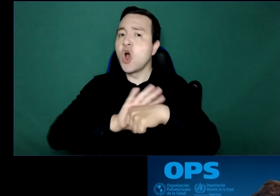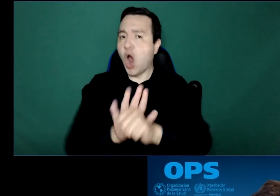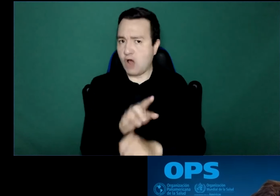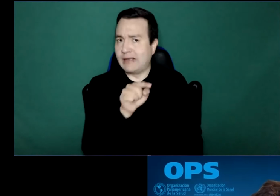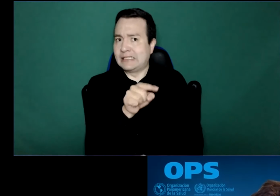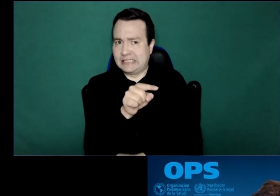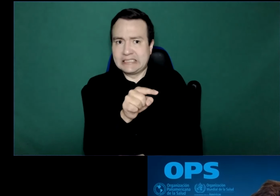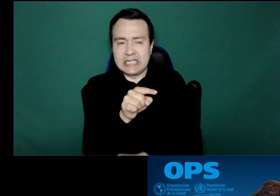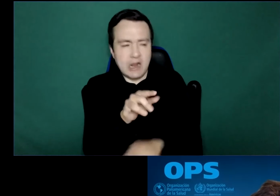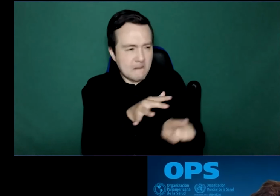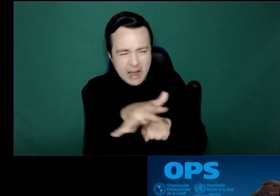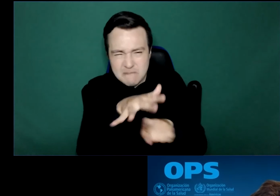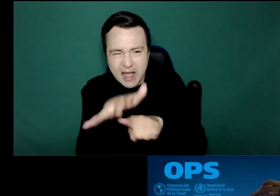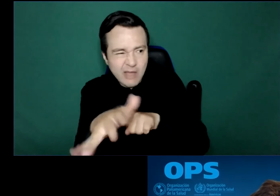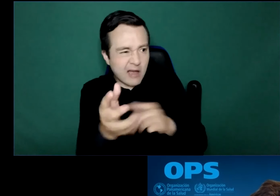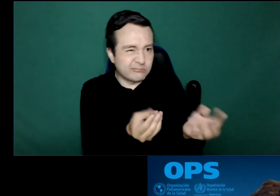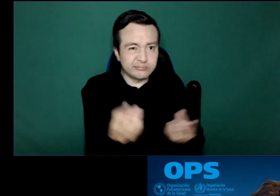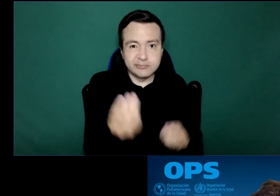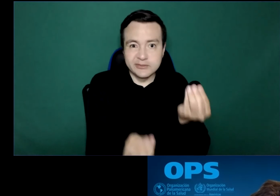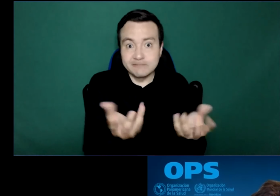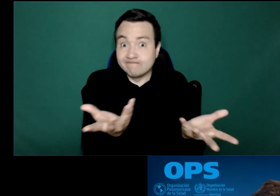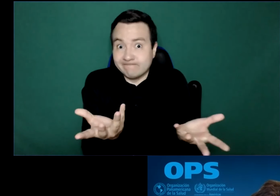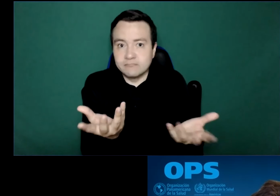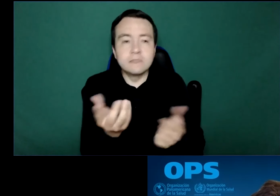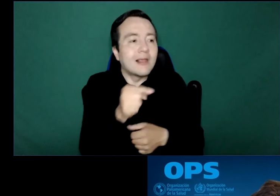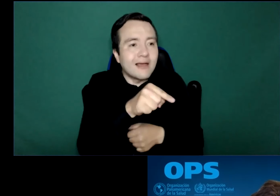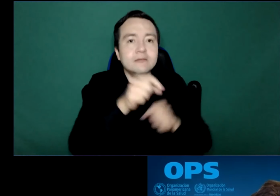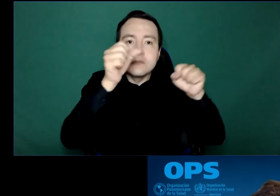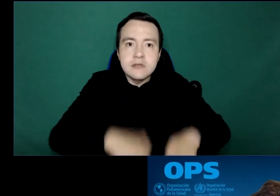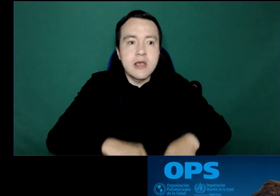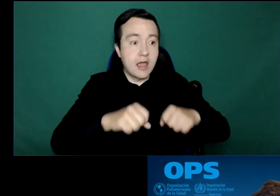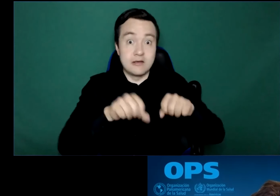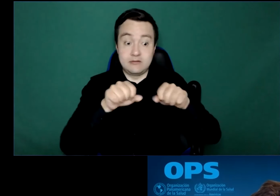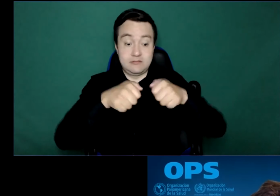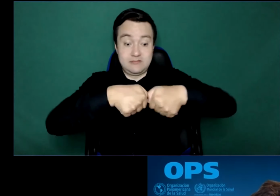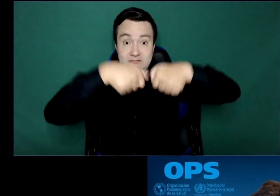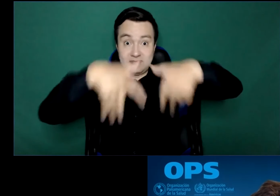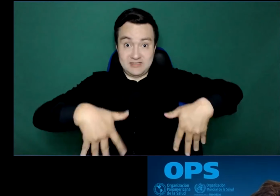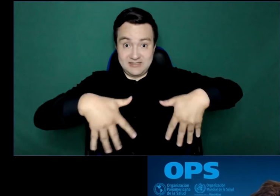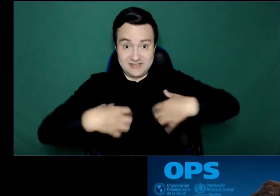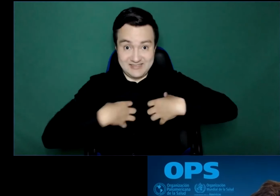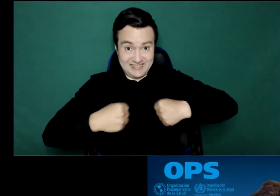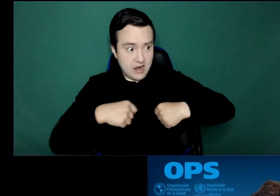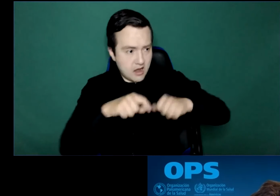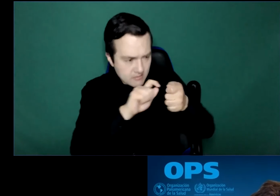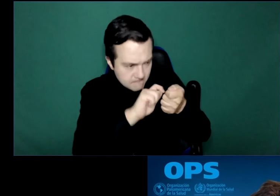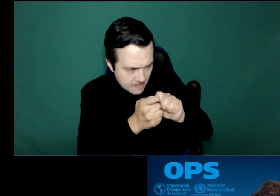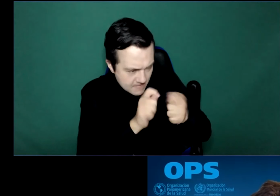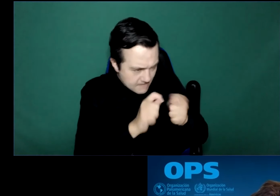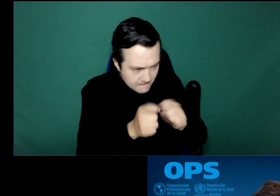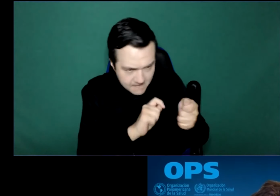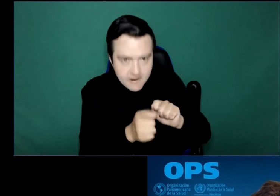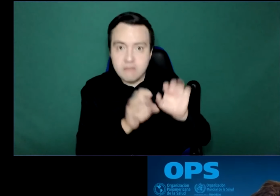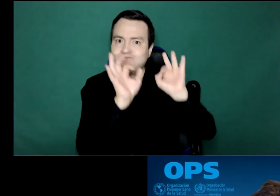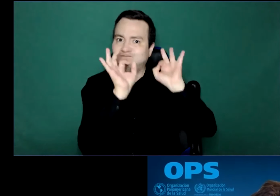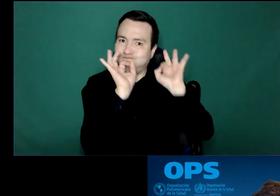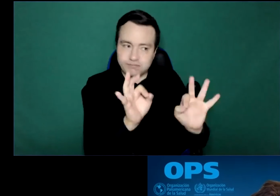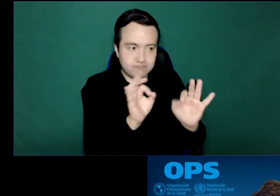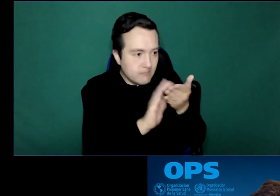COVID-19 pandemic and the potential that comprehensive transformation of health systems will have to have a